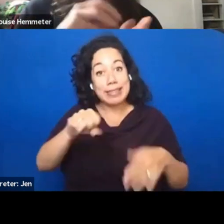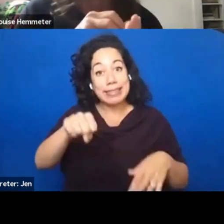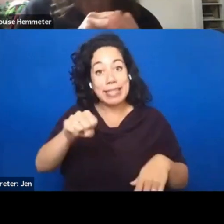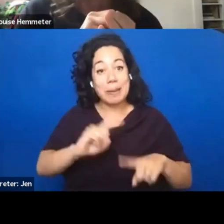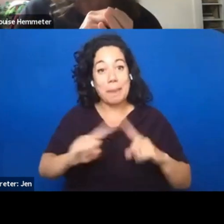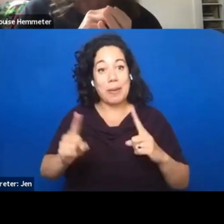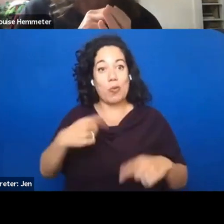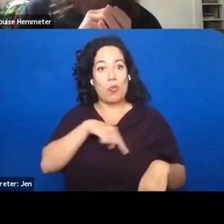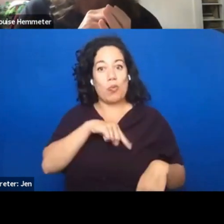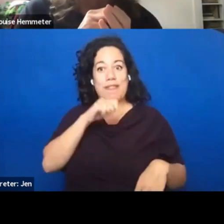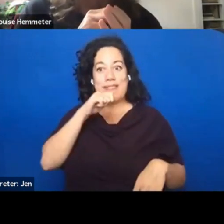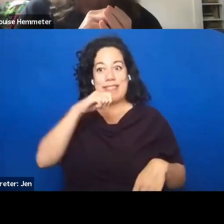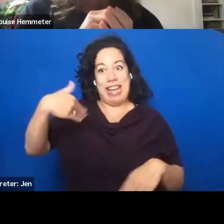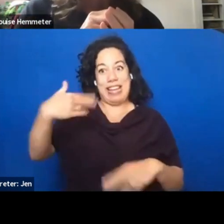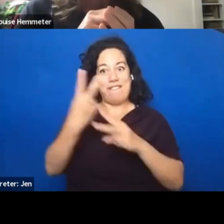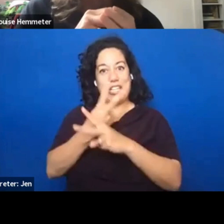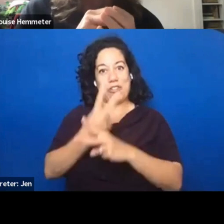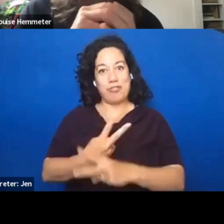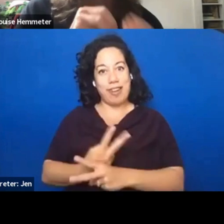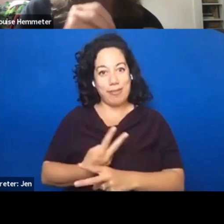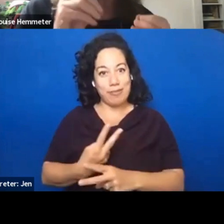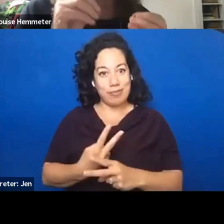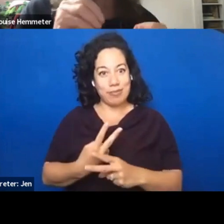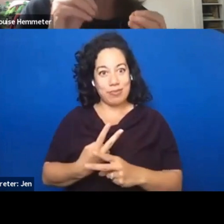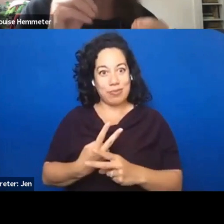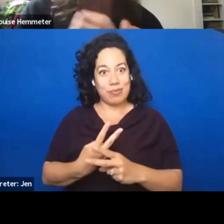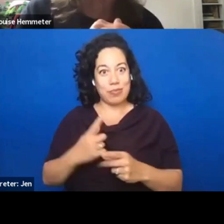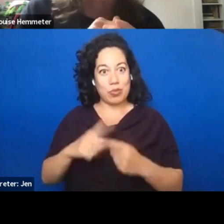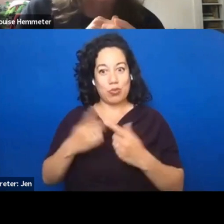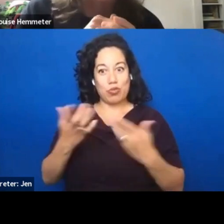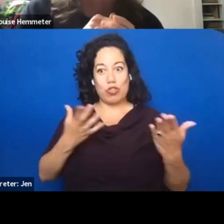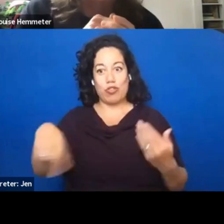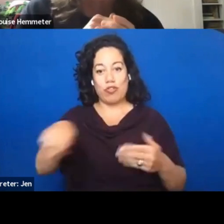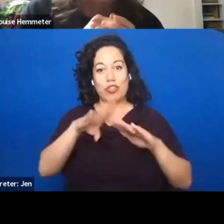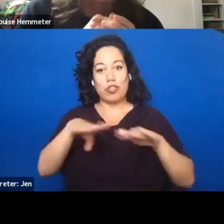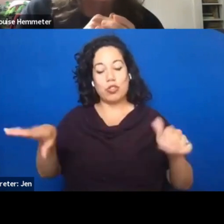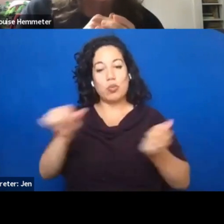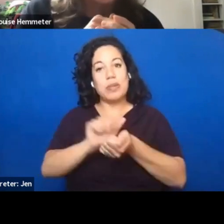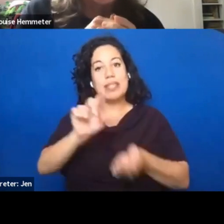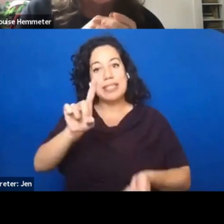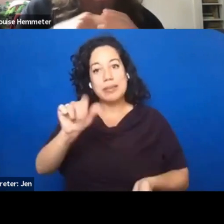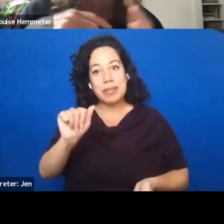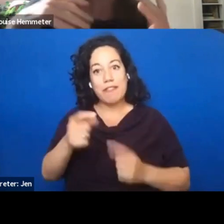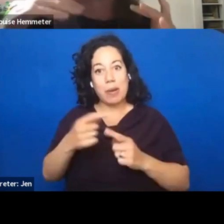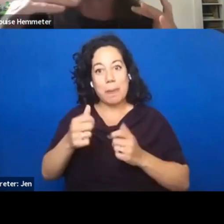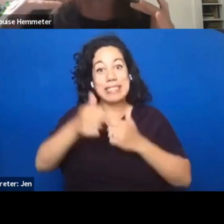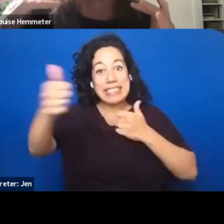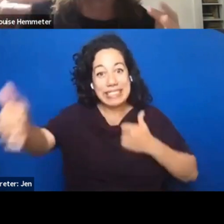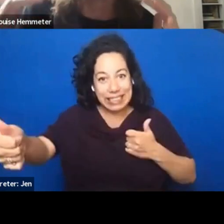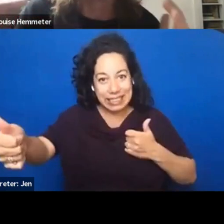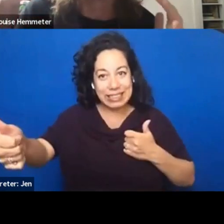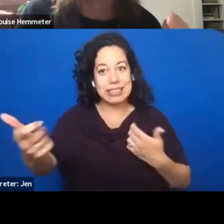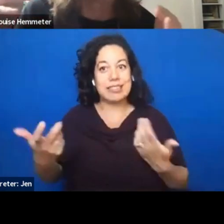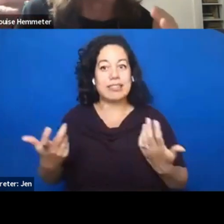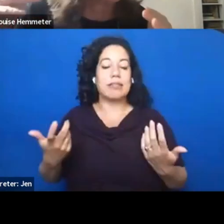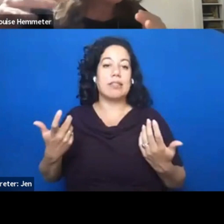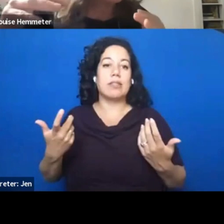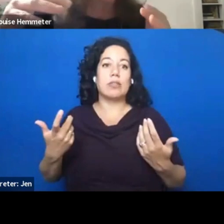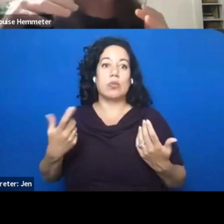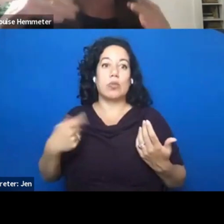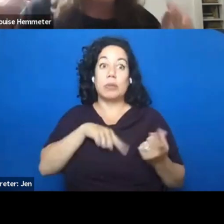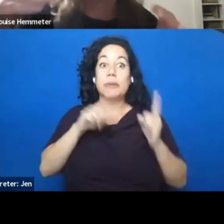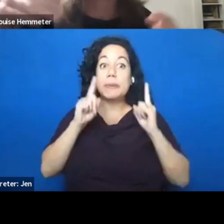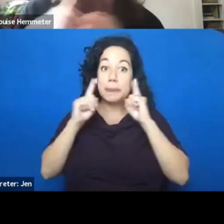we haven't figured them out to serve children with disabilities from a distance. And so what we've